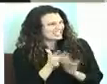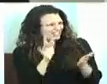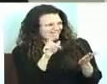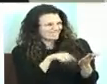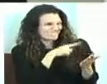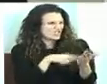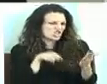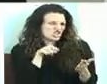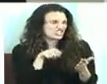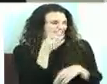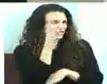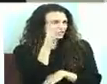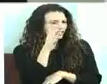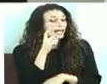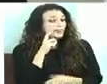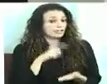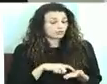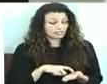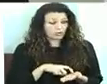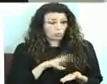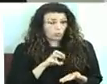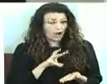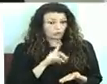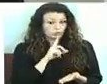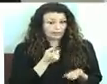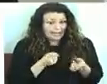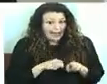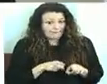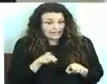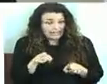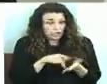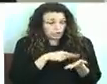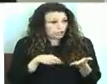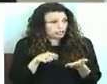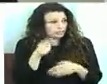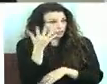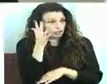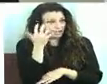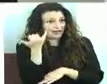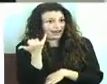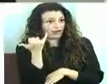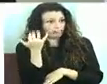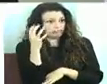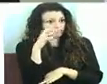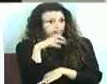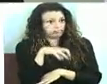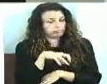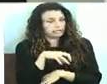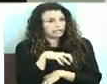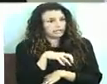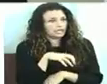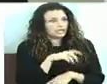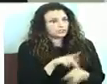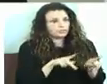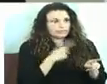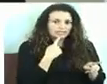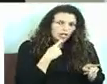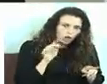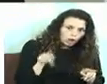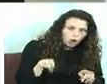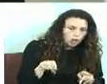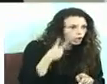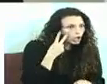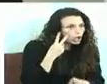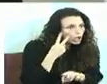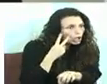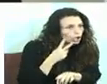that what he had put into action is actually happening. Peter remembered and said to Jesus, "Rabbi, look, the fig